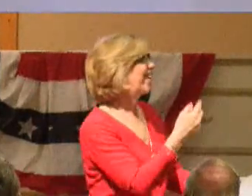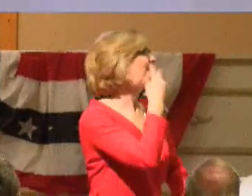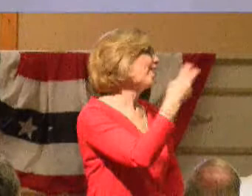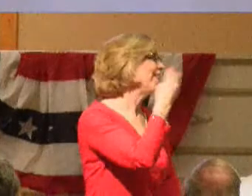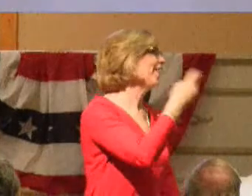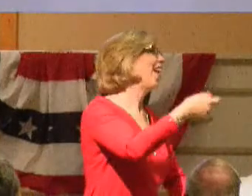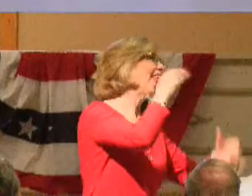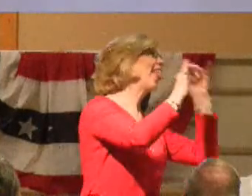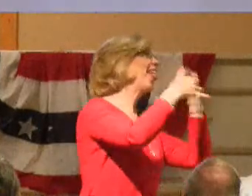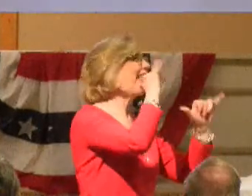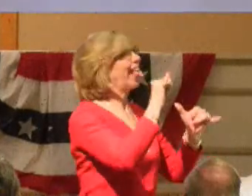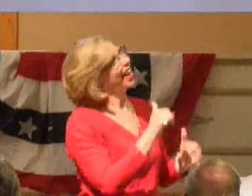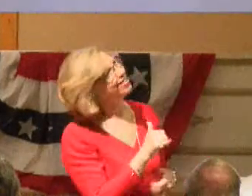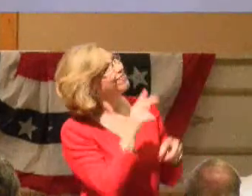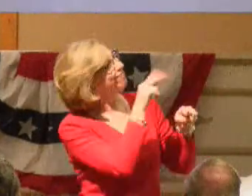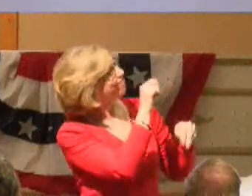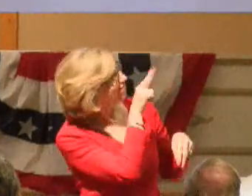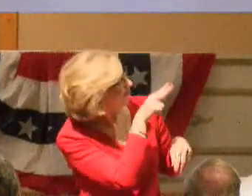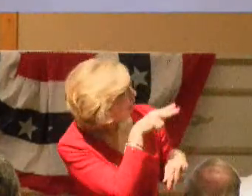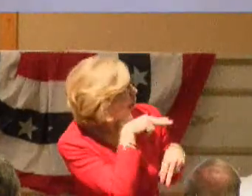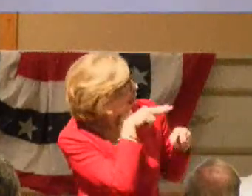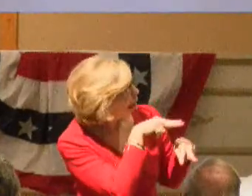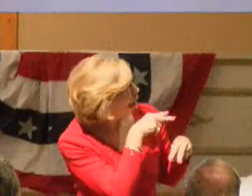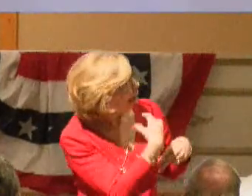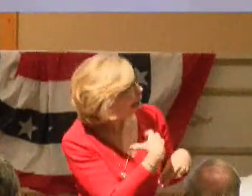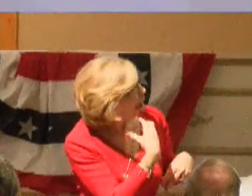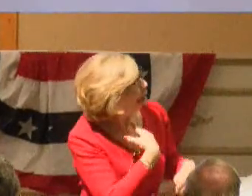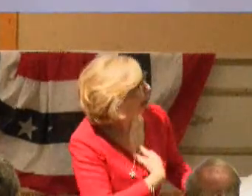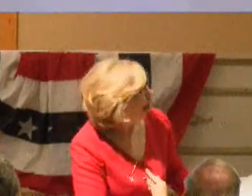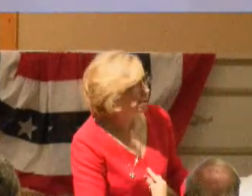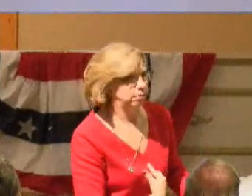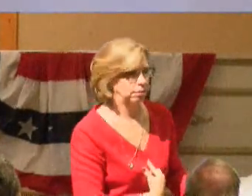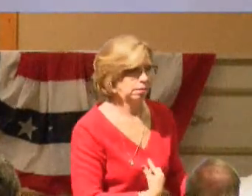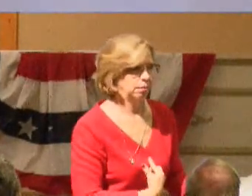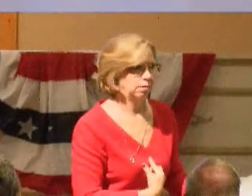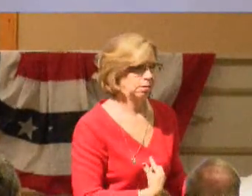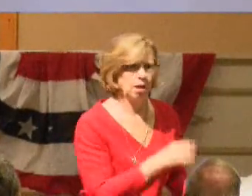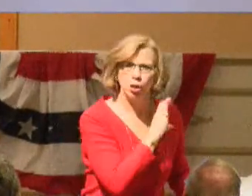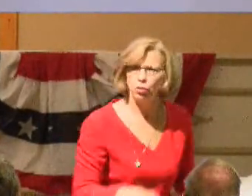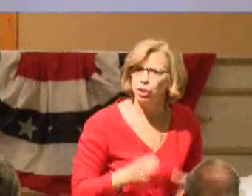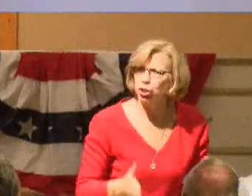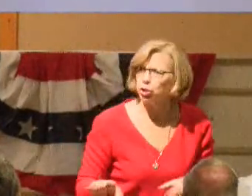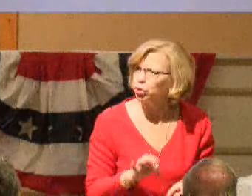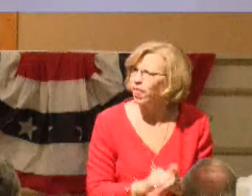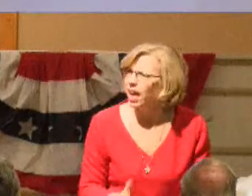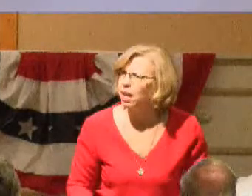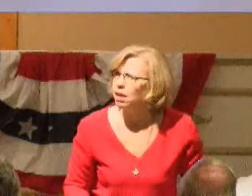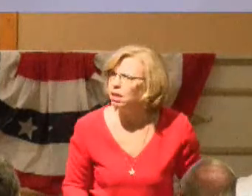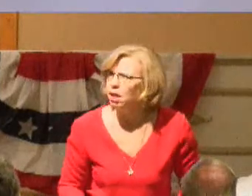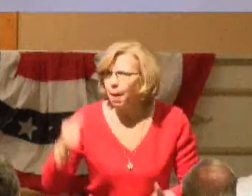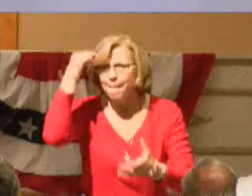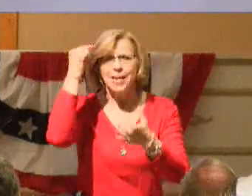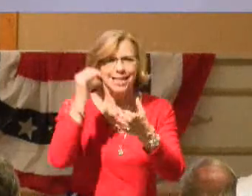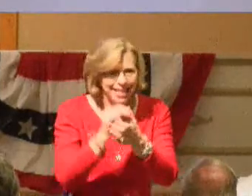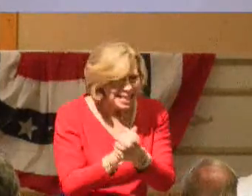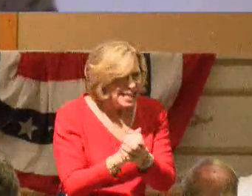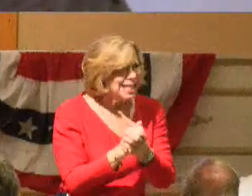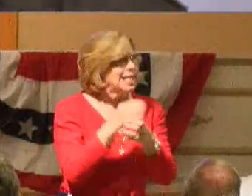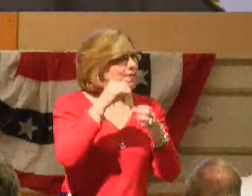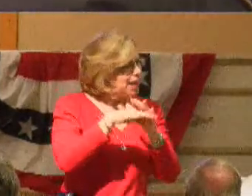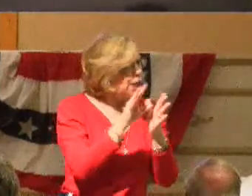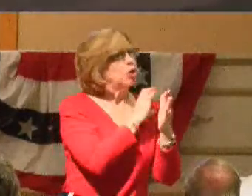and give way to the desires of the lust of his flesh? Can a Christian who believes in Christ still